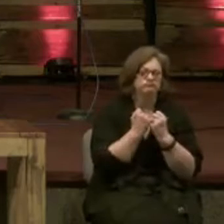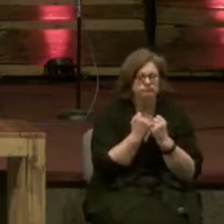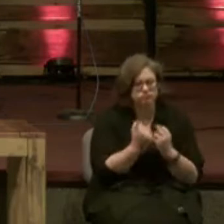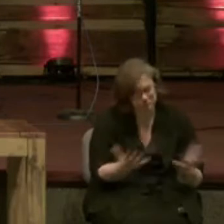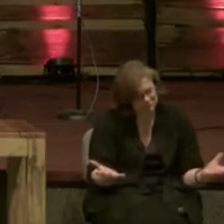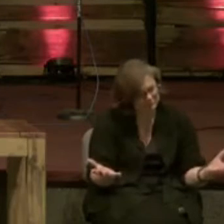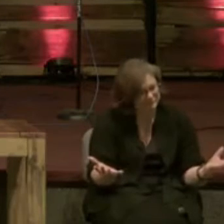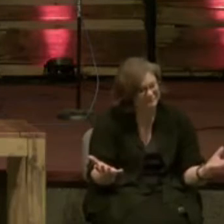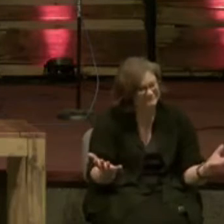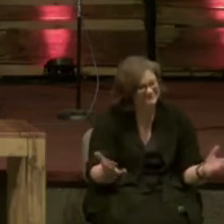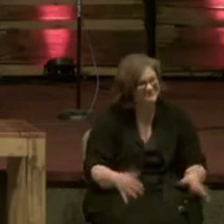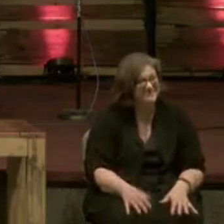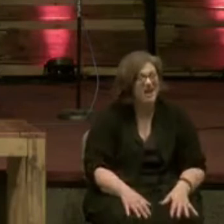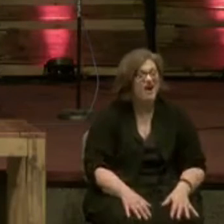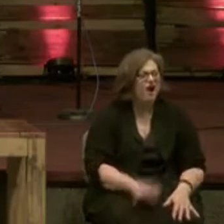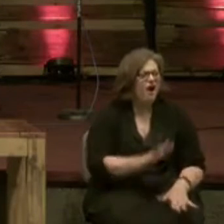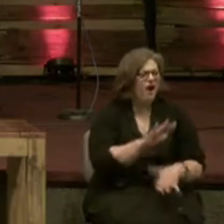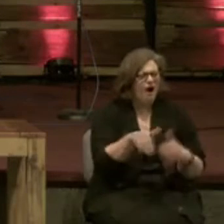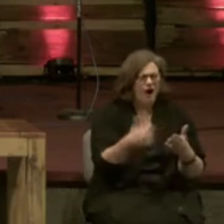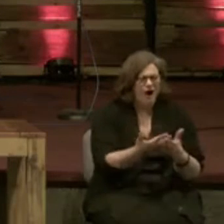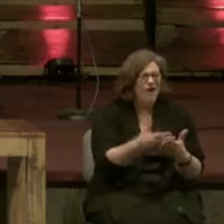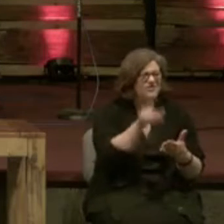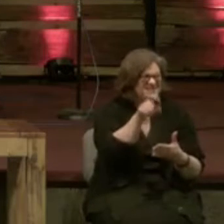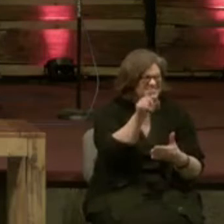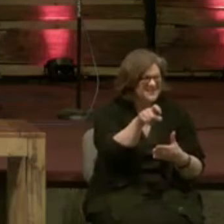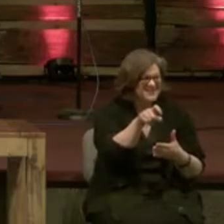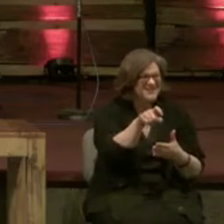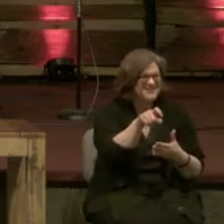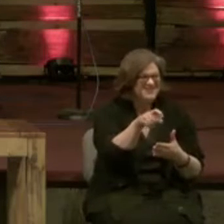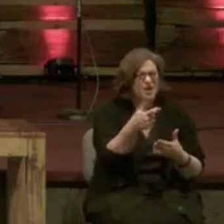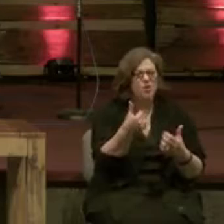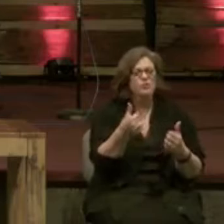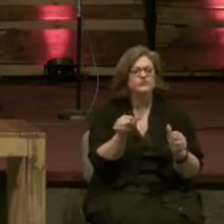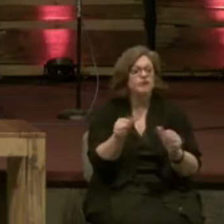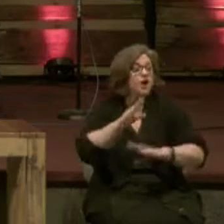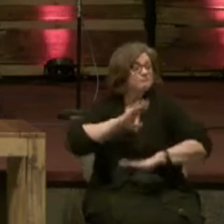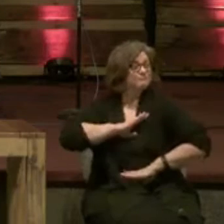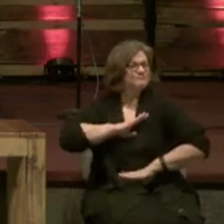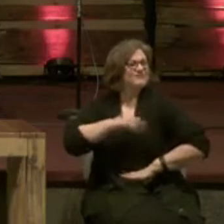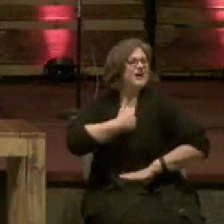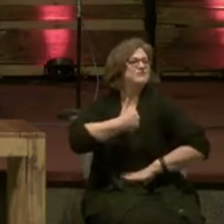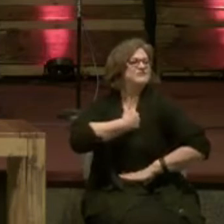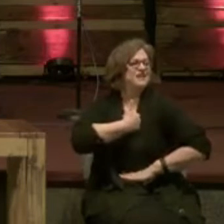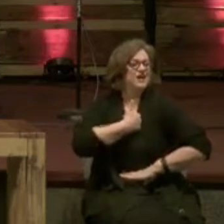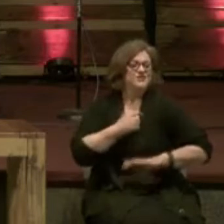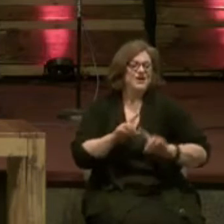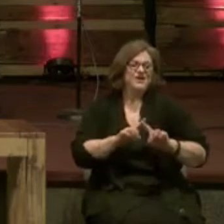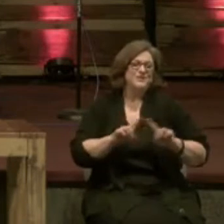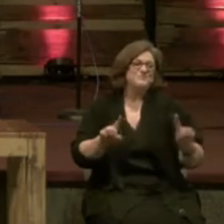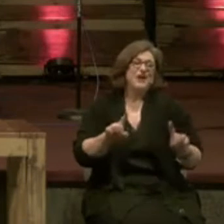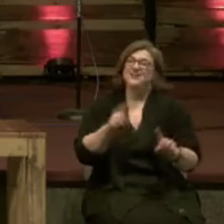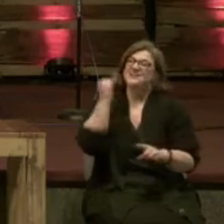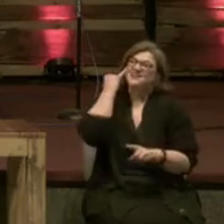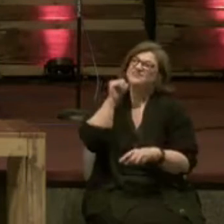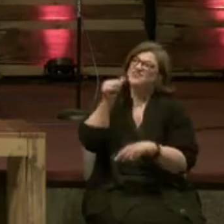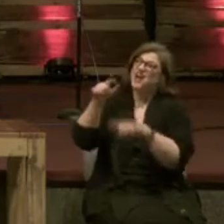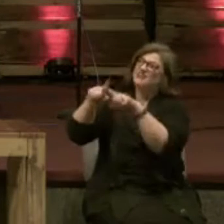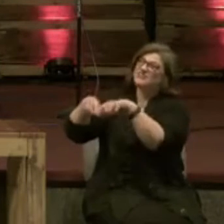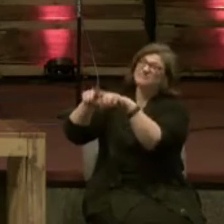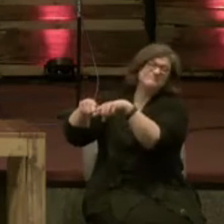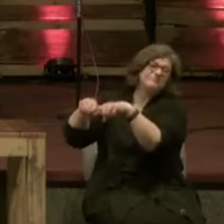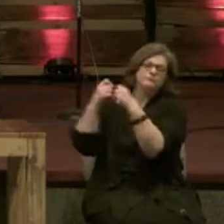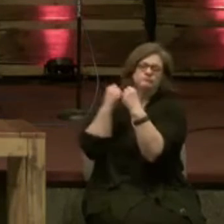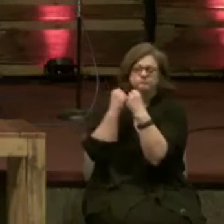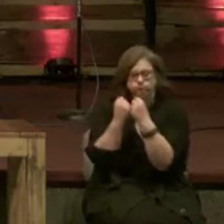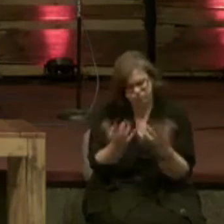If we try to meet our needs in our own strength, we're going to wear ourselves out. If we try to meet our needs by looking to other people,